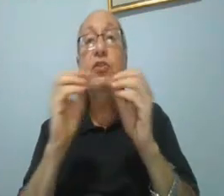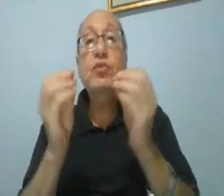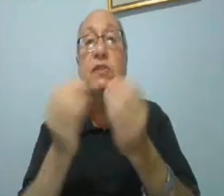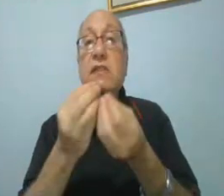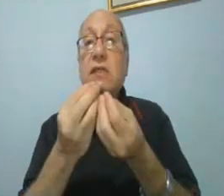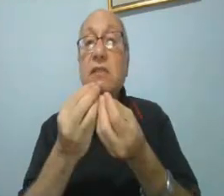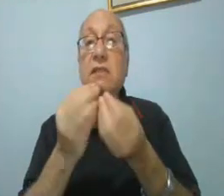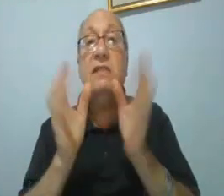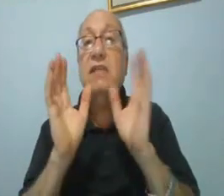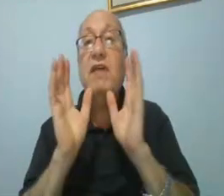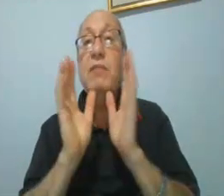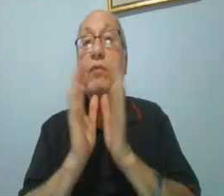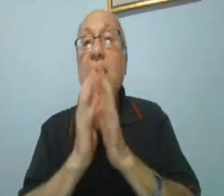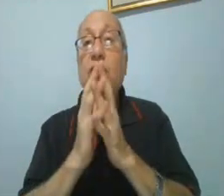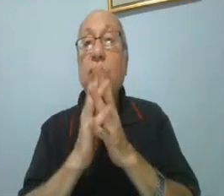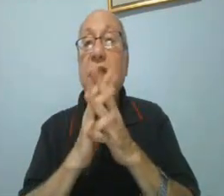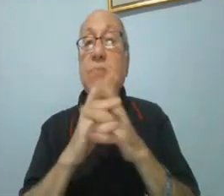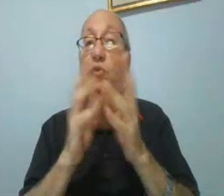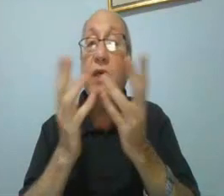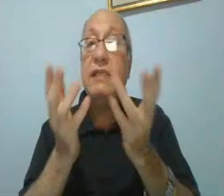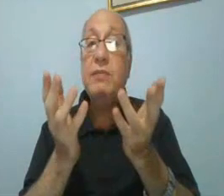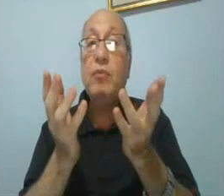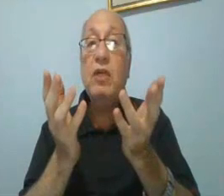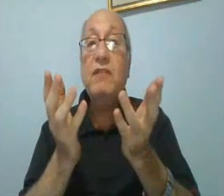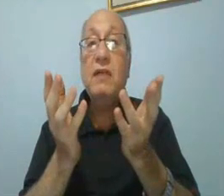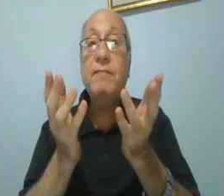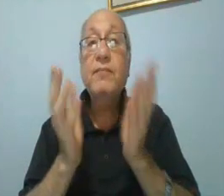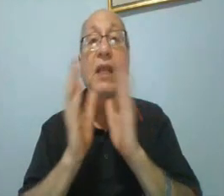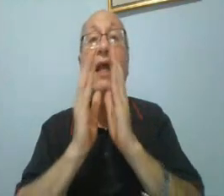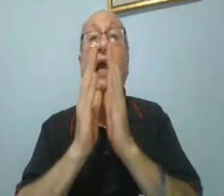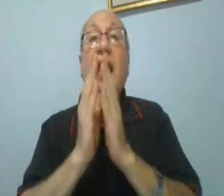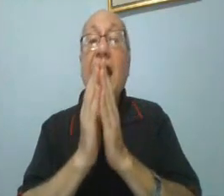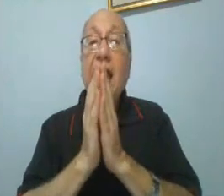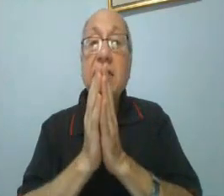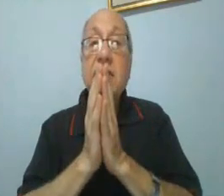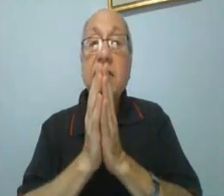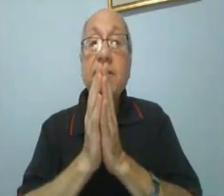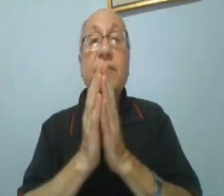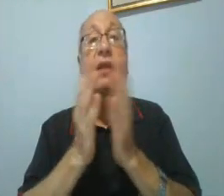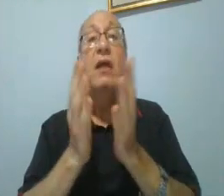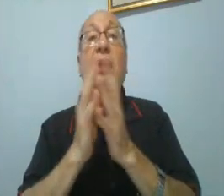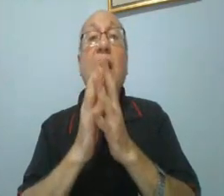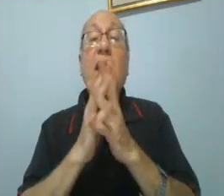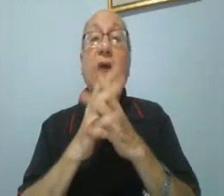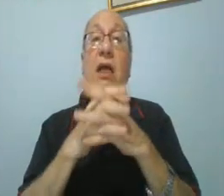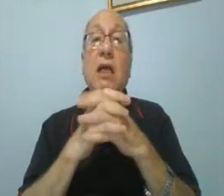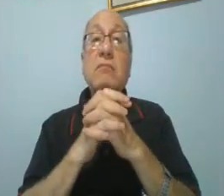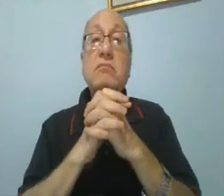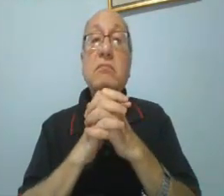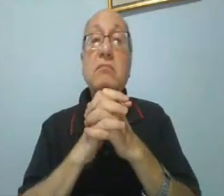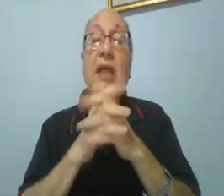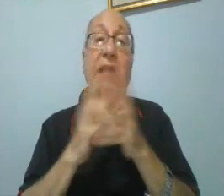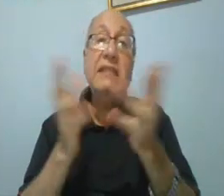Disinfection reduces the viable microorganism to acceptable level. And